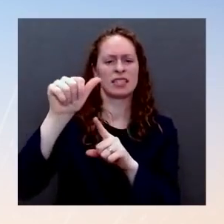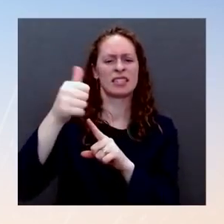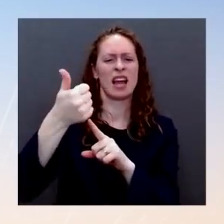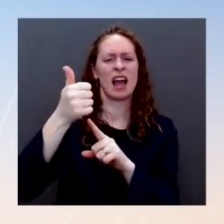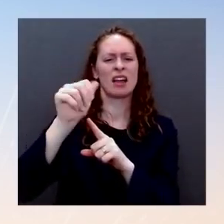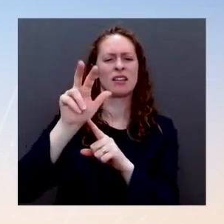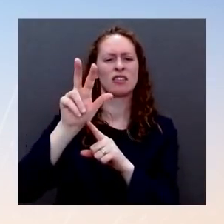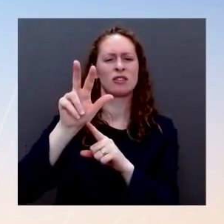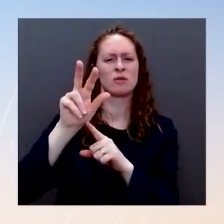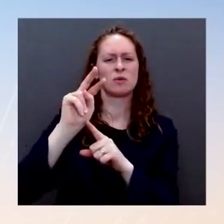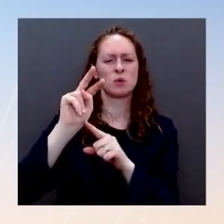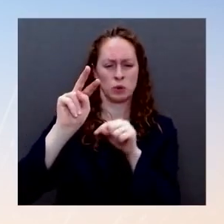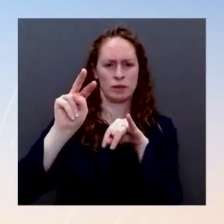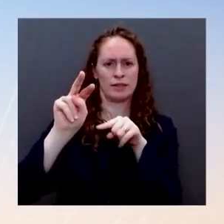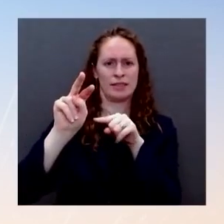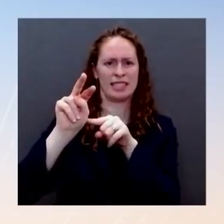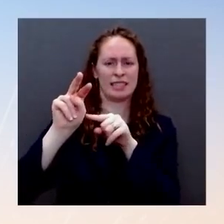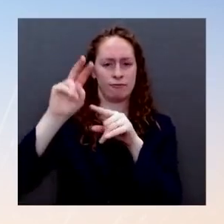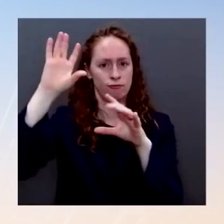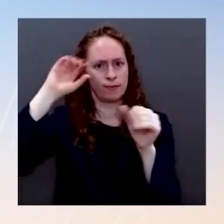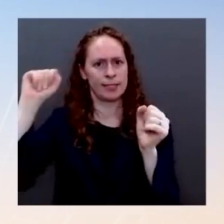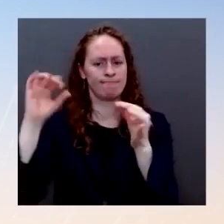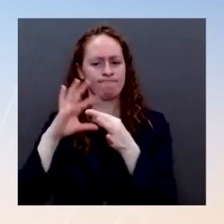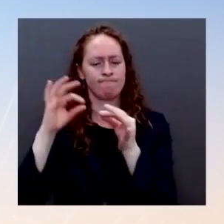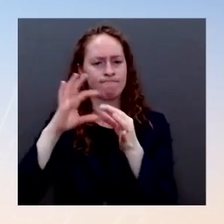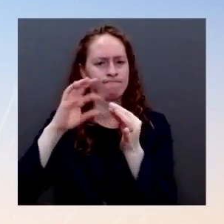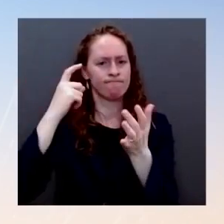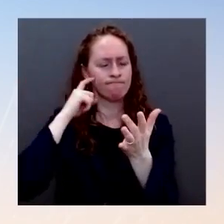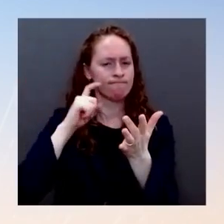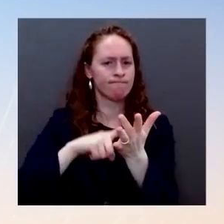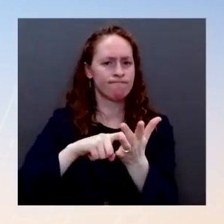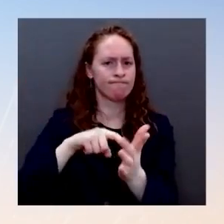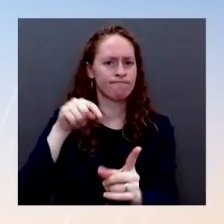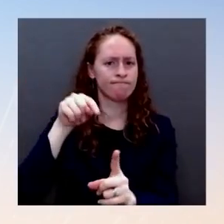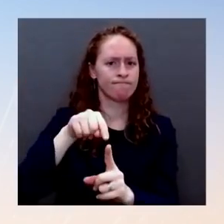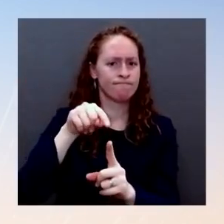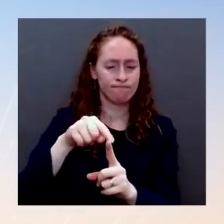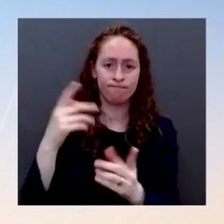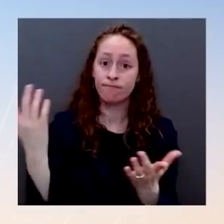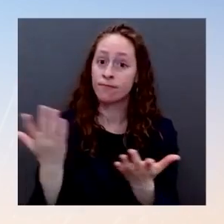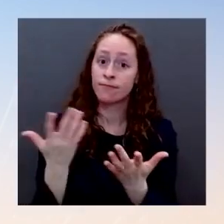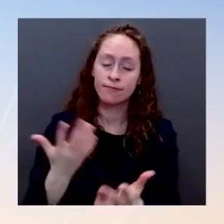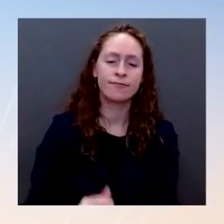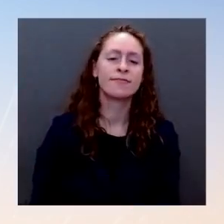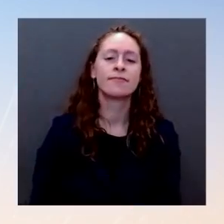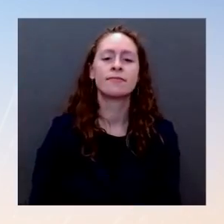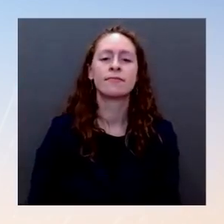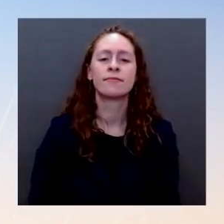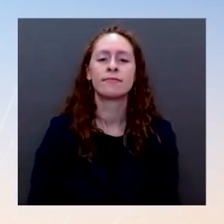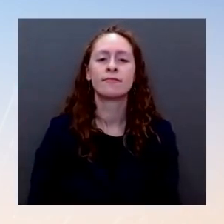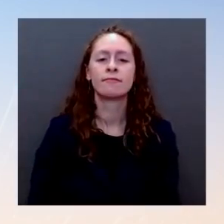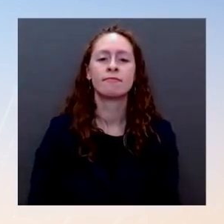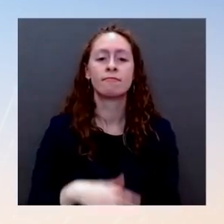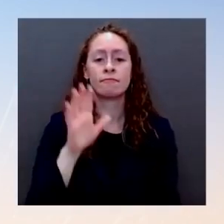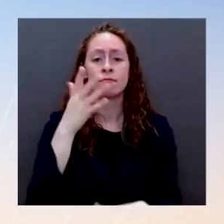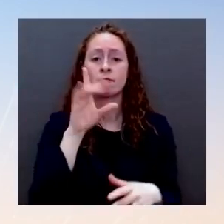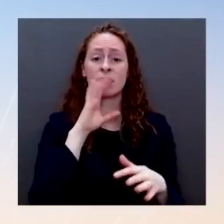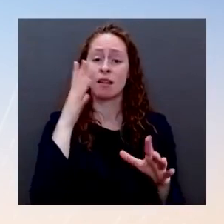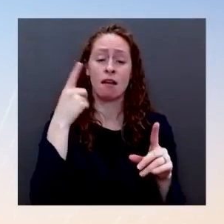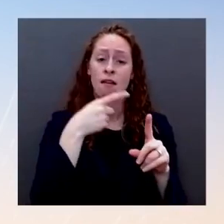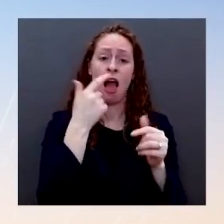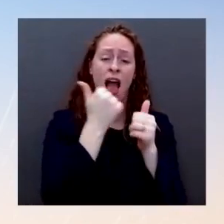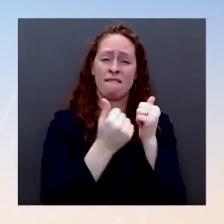Bay detainees to the custody or effective control of certain foreign countries, and Section 1033 of the Act bars the use of funds to